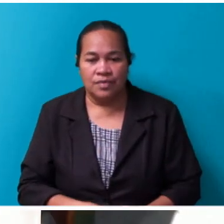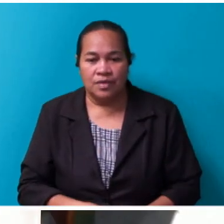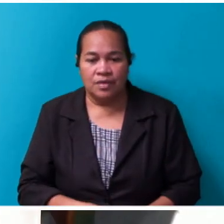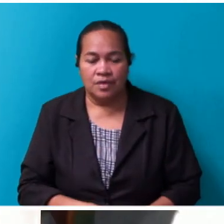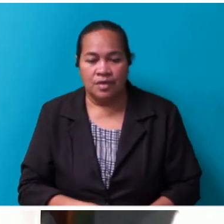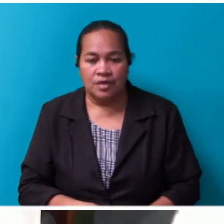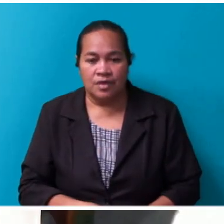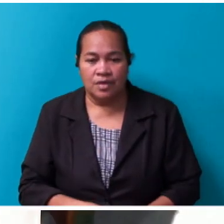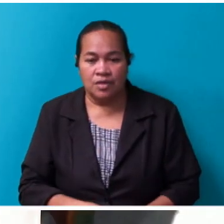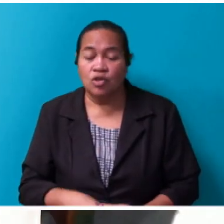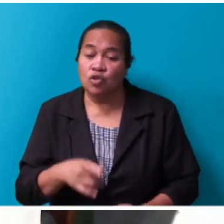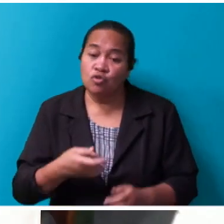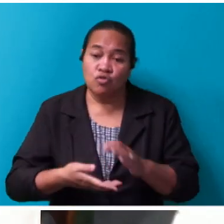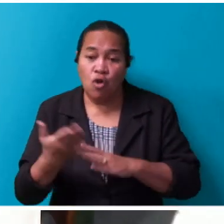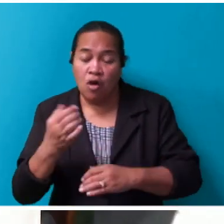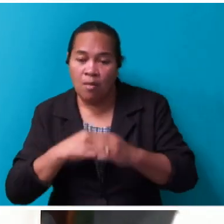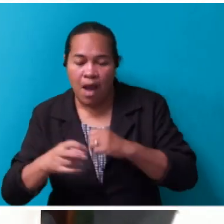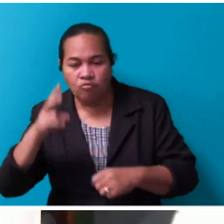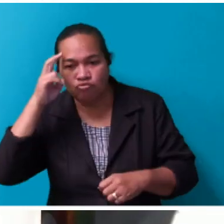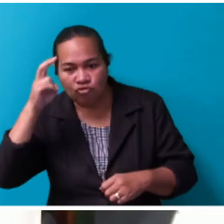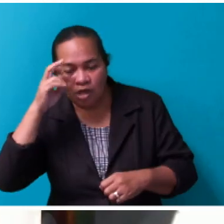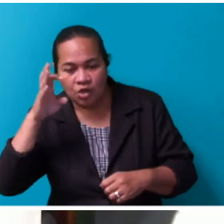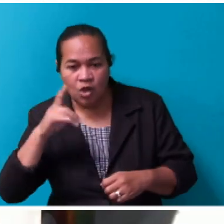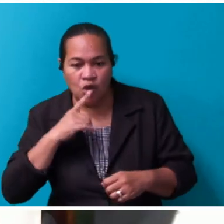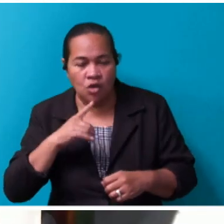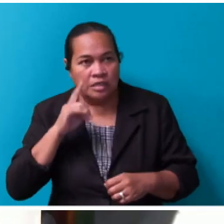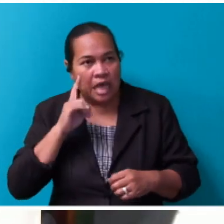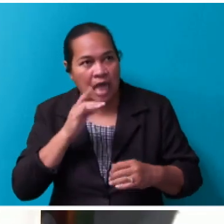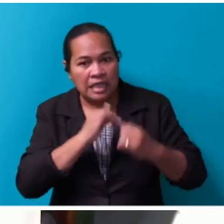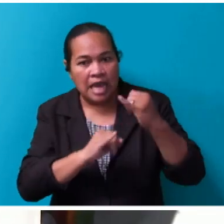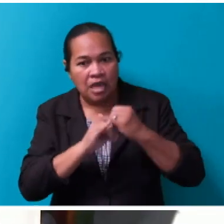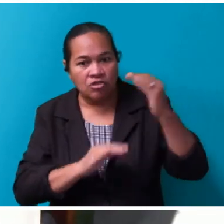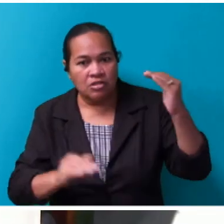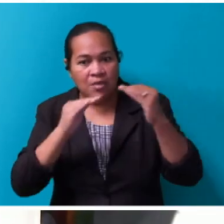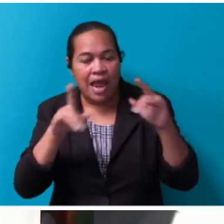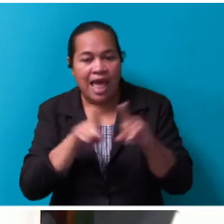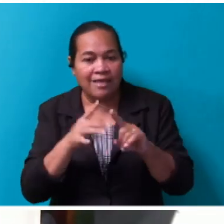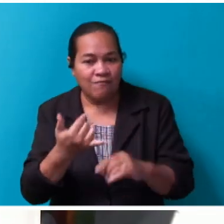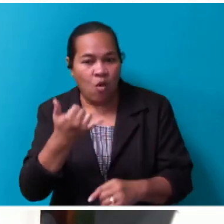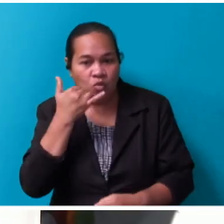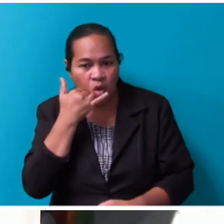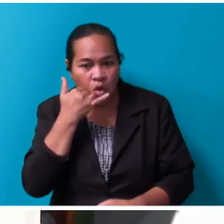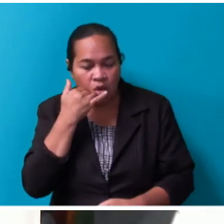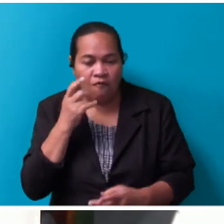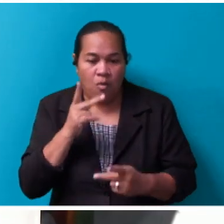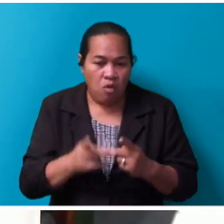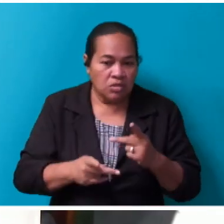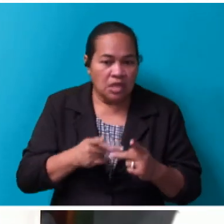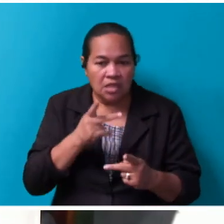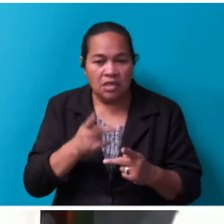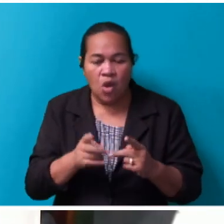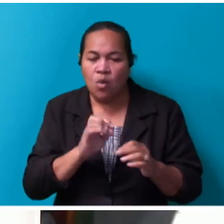you go and get trained and exposed to international standards, whether it's phone calls or processing or whatever you